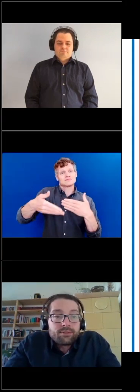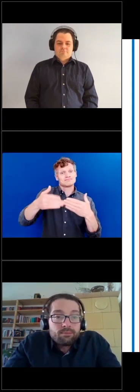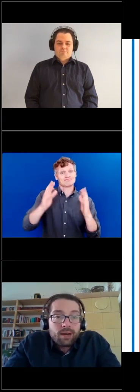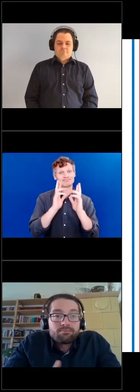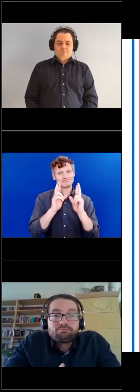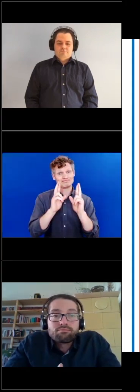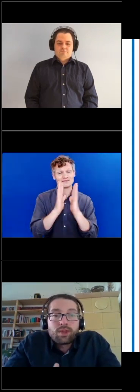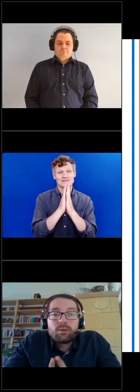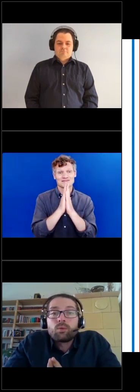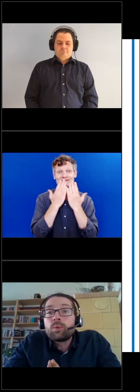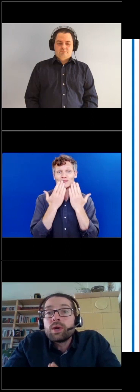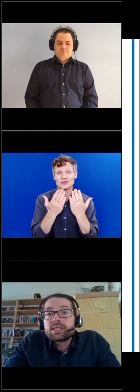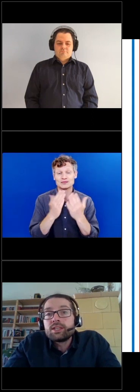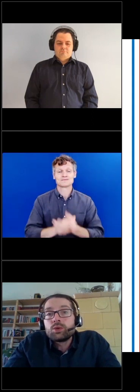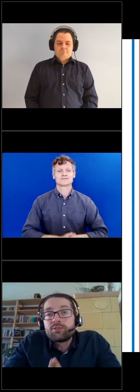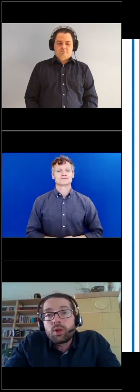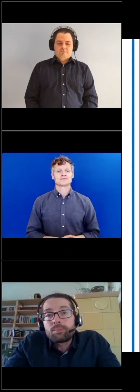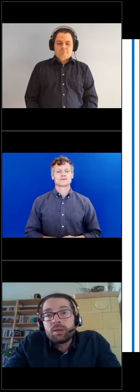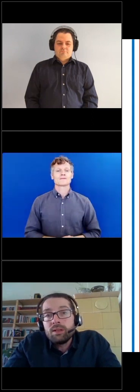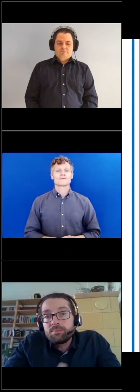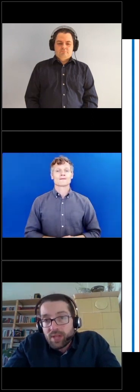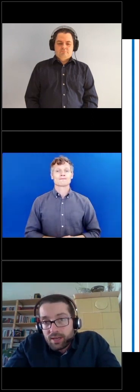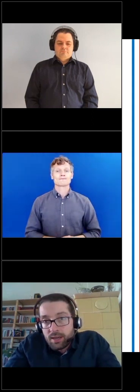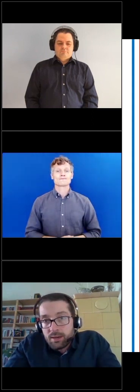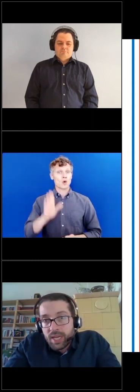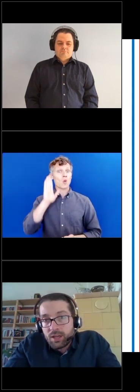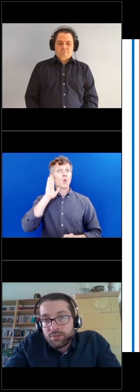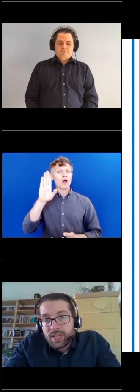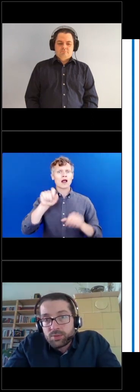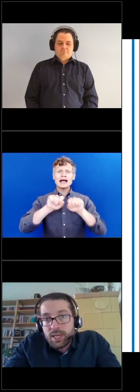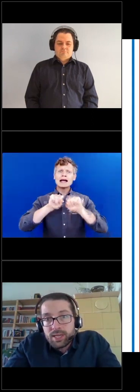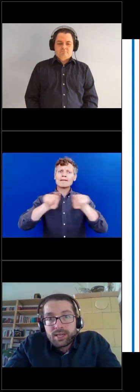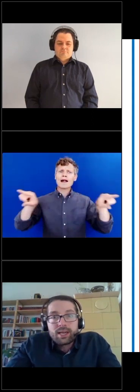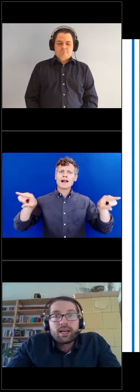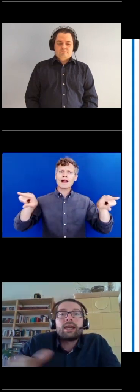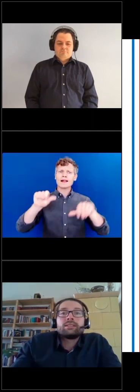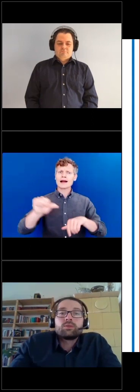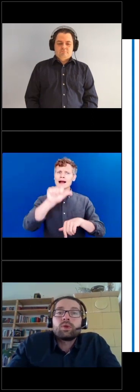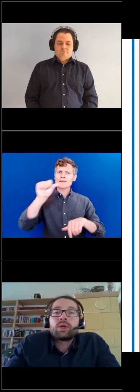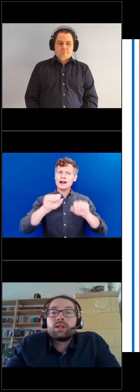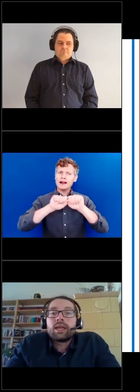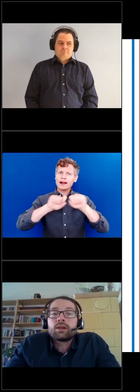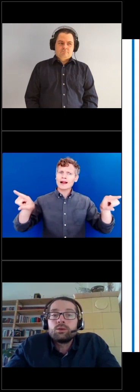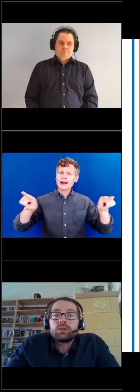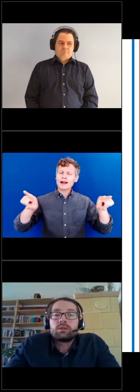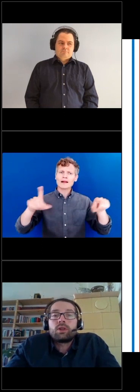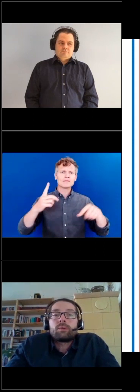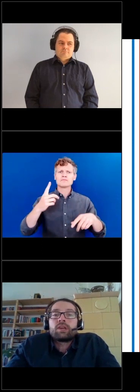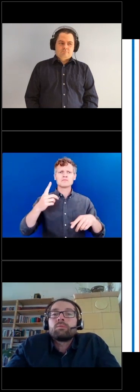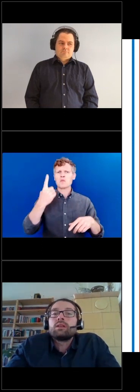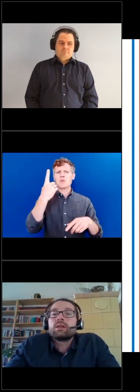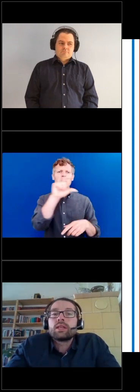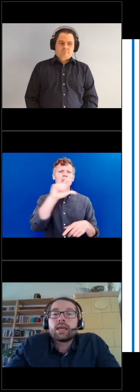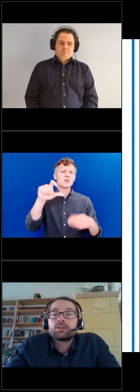Please take we will send you a follow-up email beginning of next week. And we will include in the